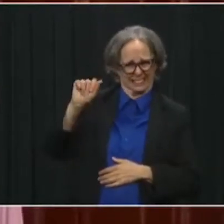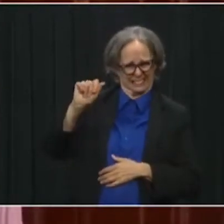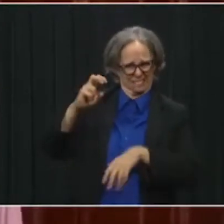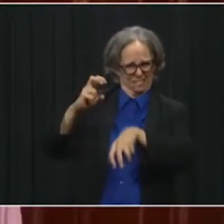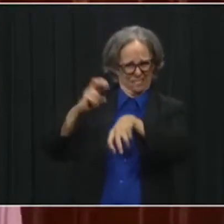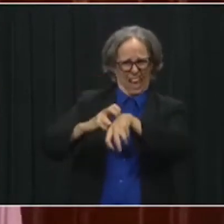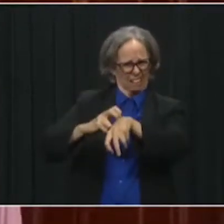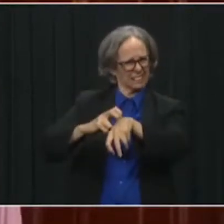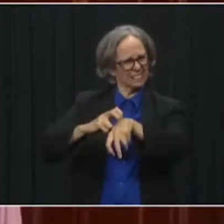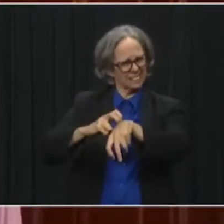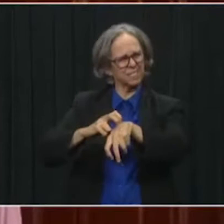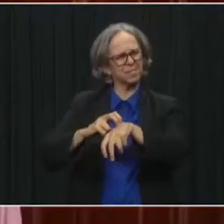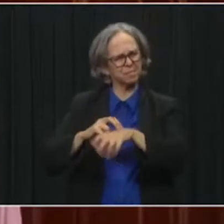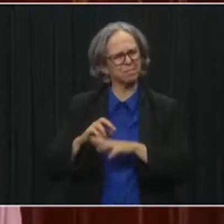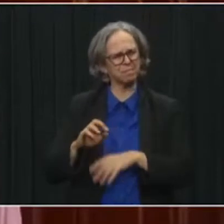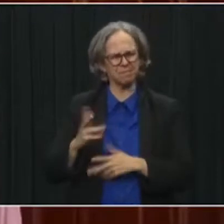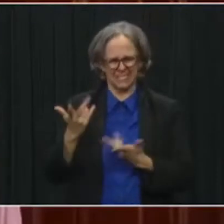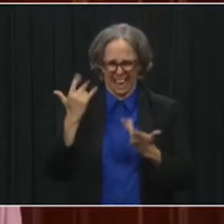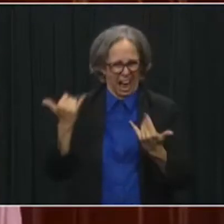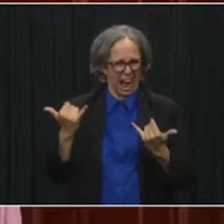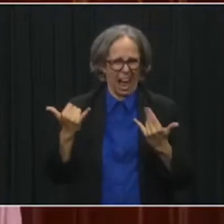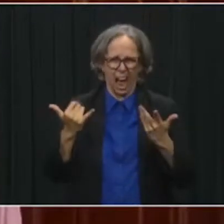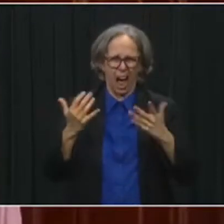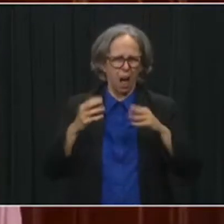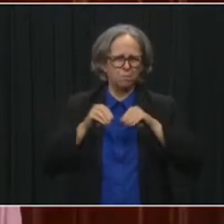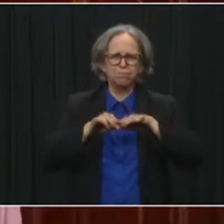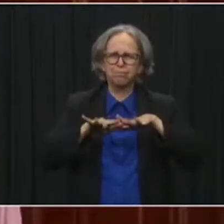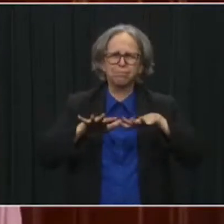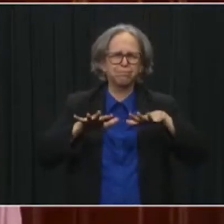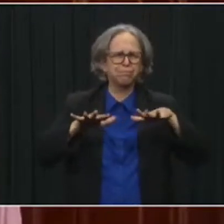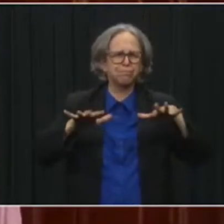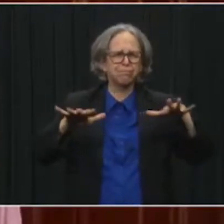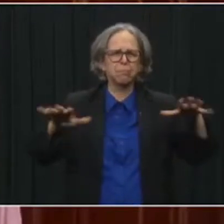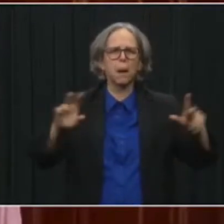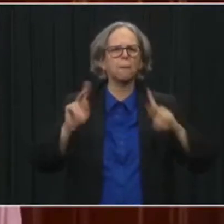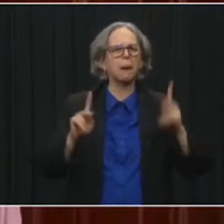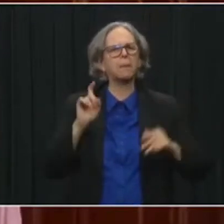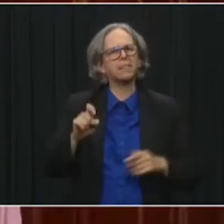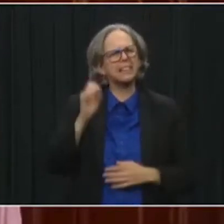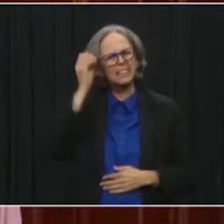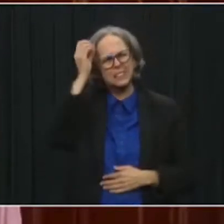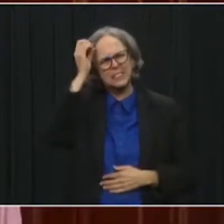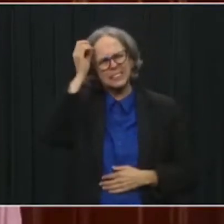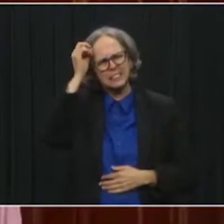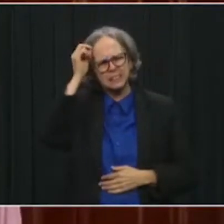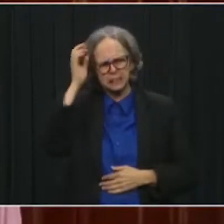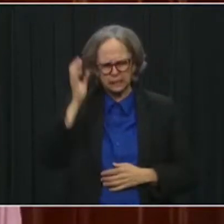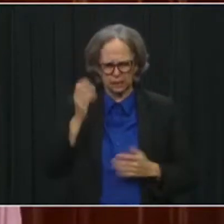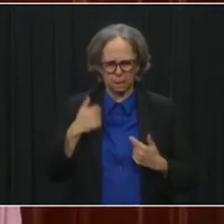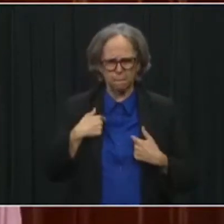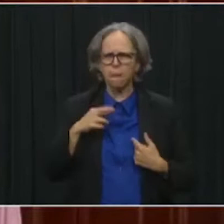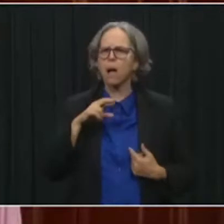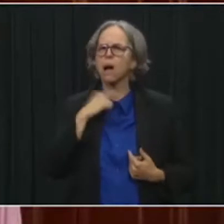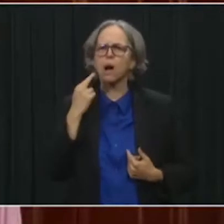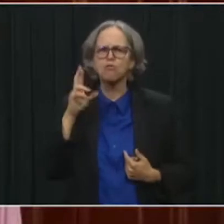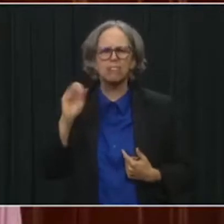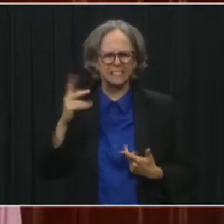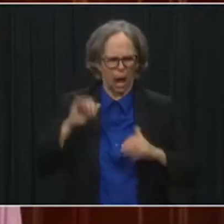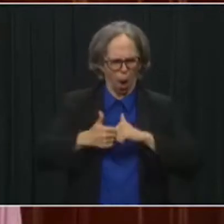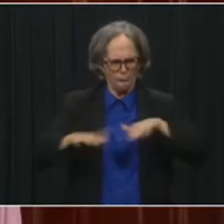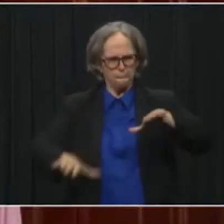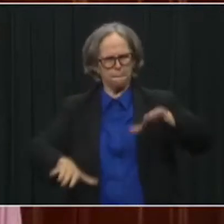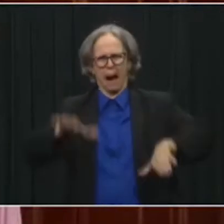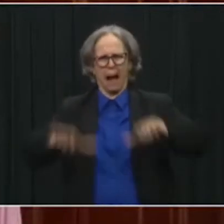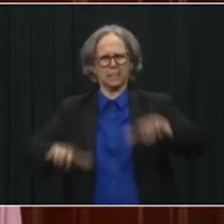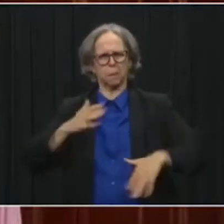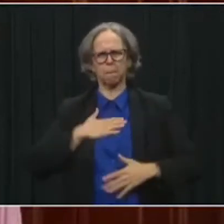to look at the risks it's creating and balance risks. Now, you know, we do this all the time. If I'm going